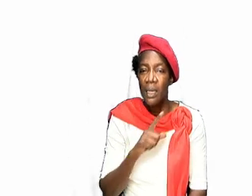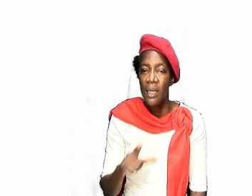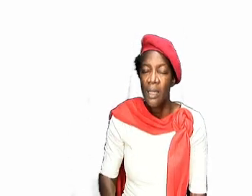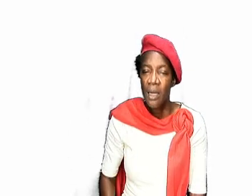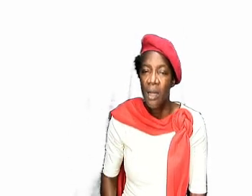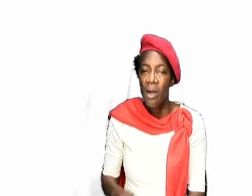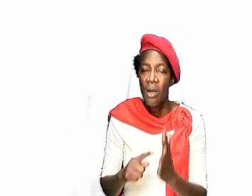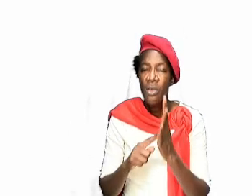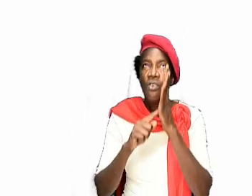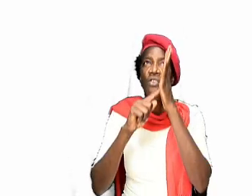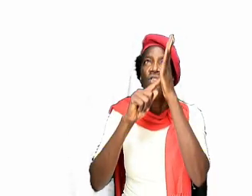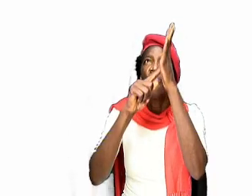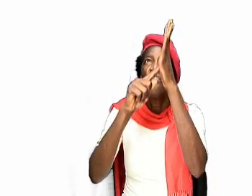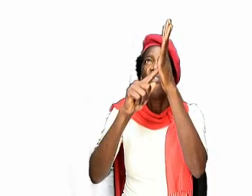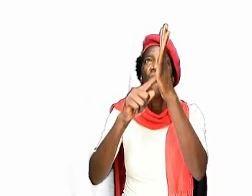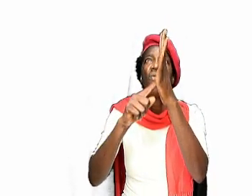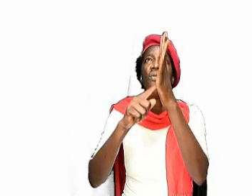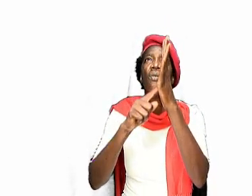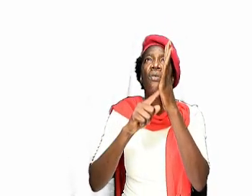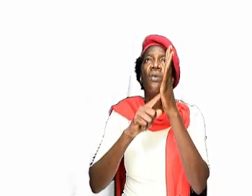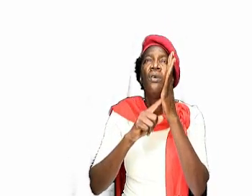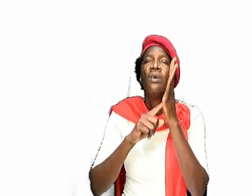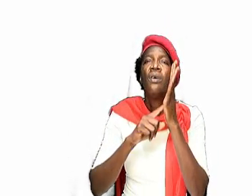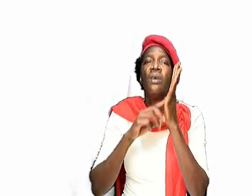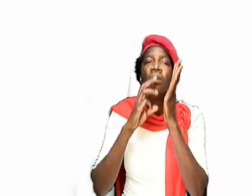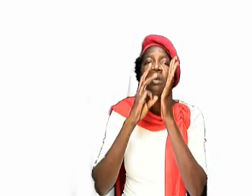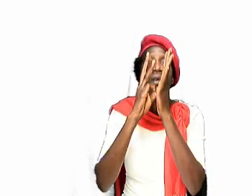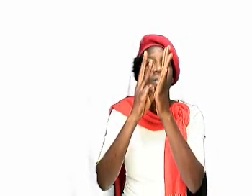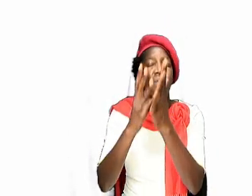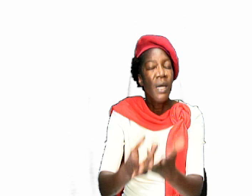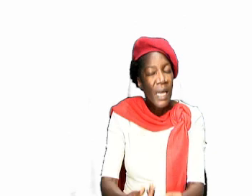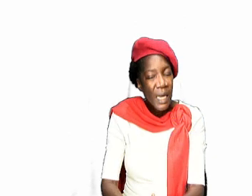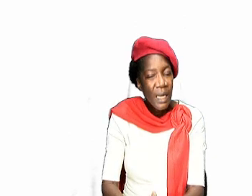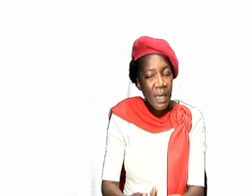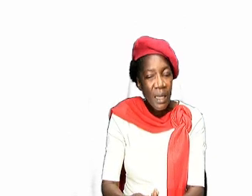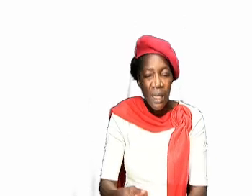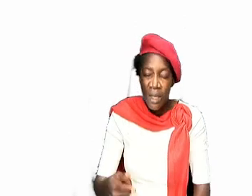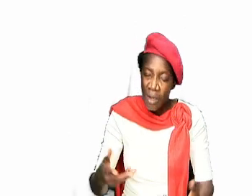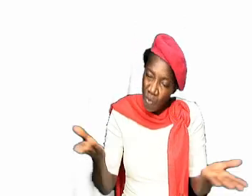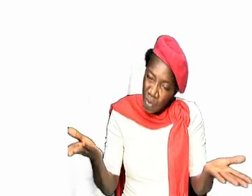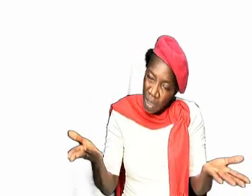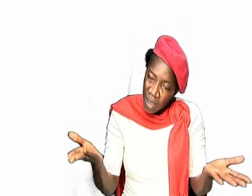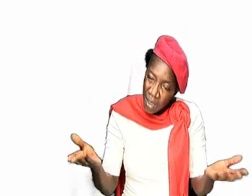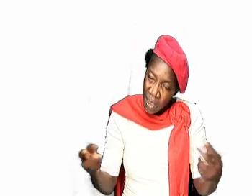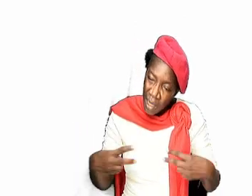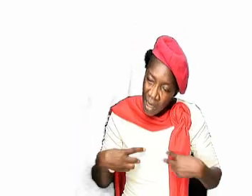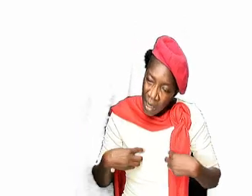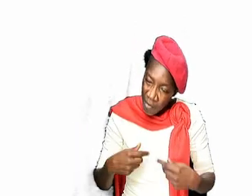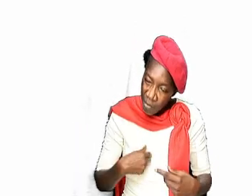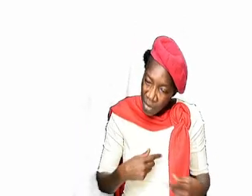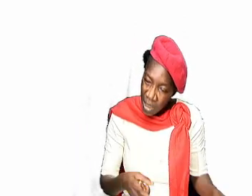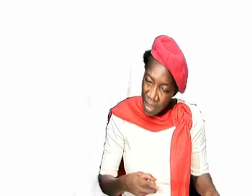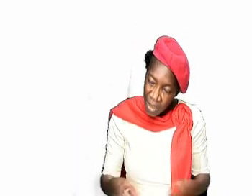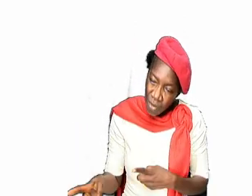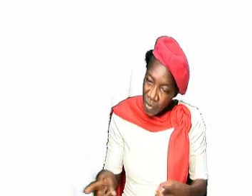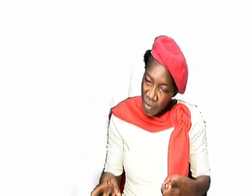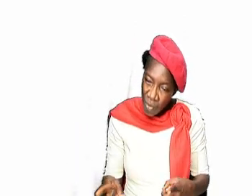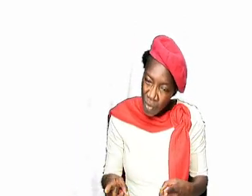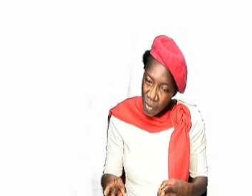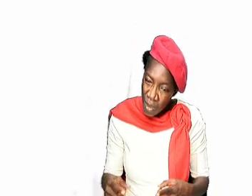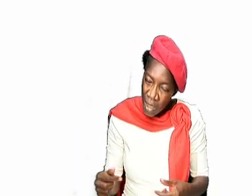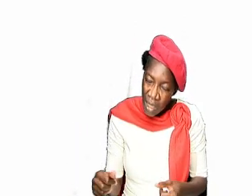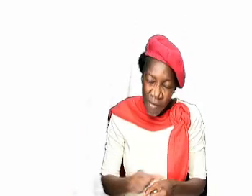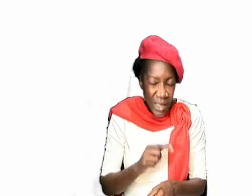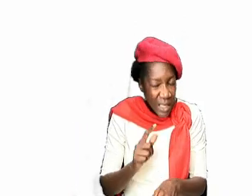show me your will. Is it your will for me to go? What is it that you would have me to do? And each time he inquired of